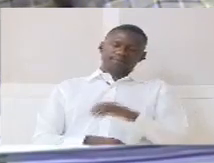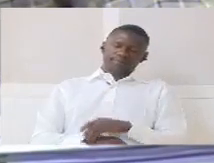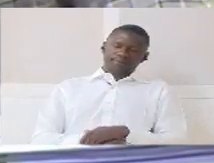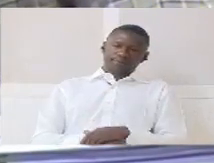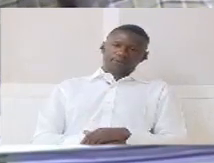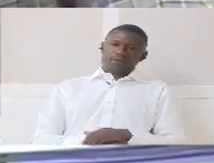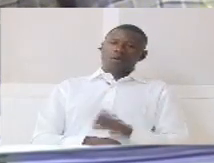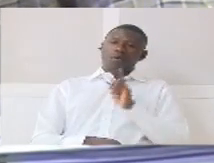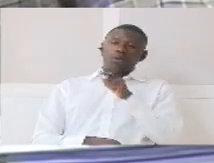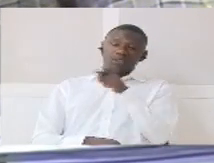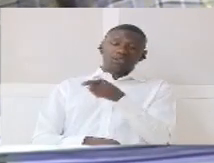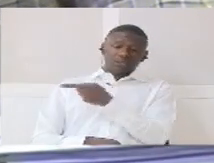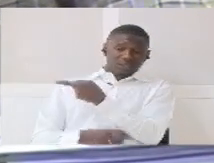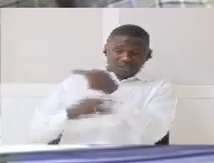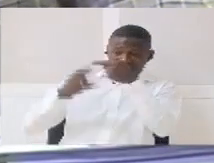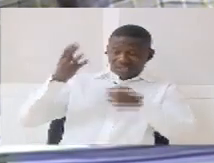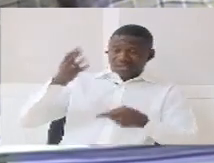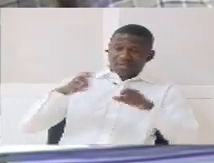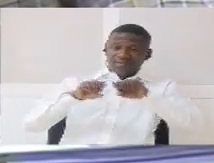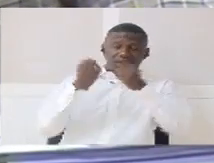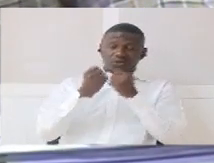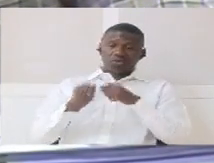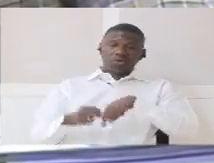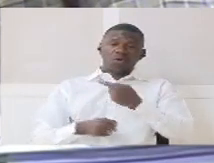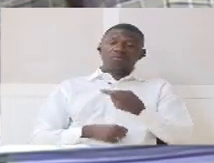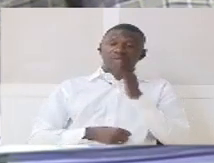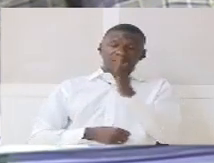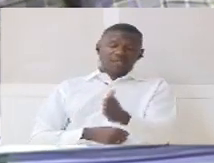fact limited to just